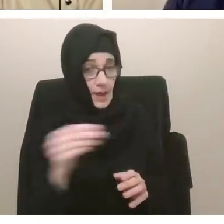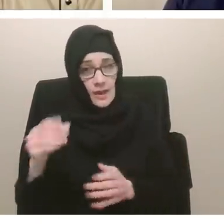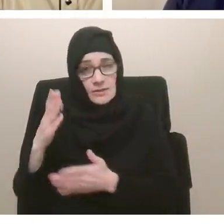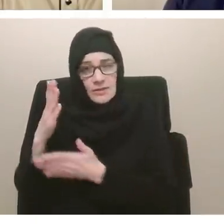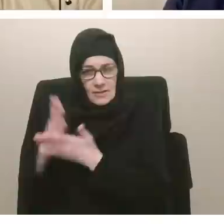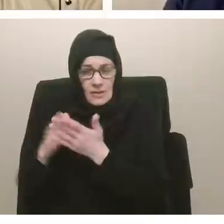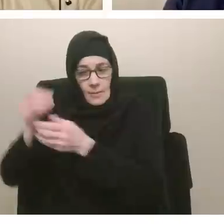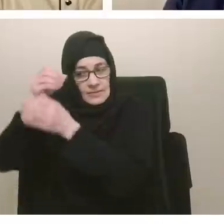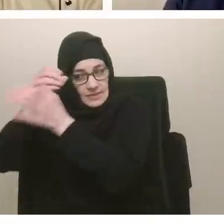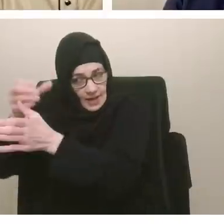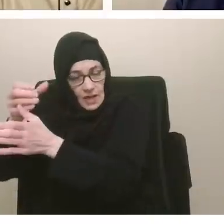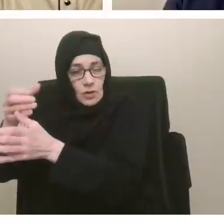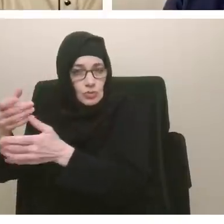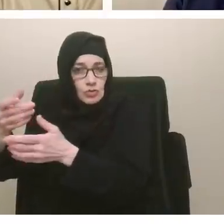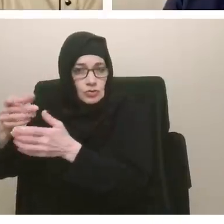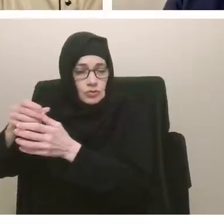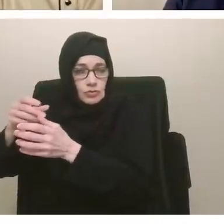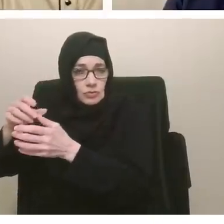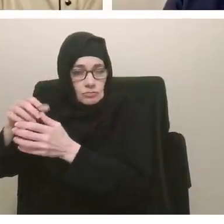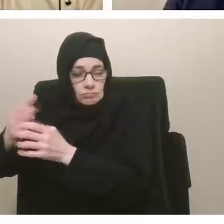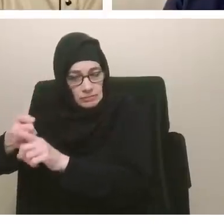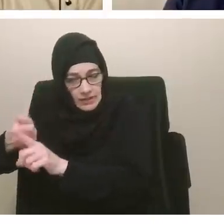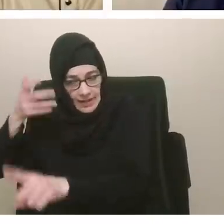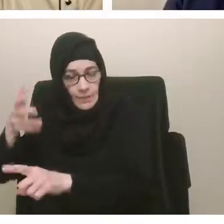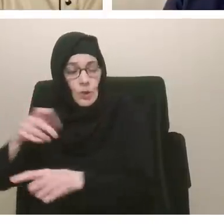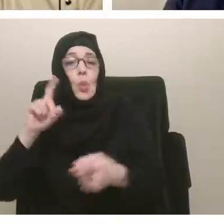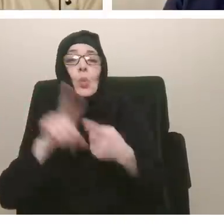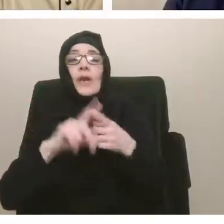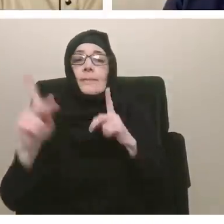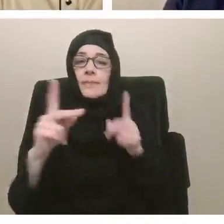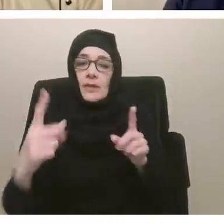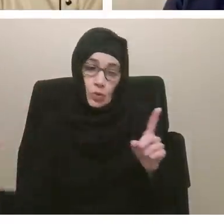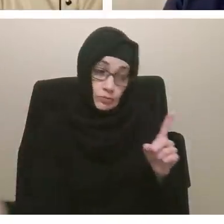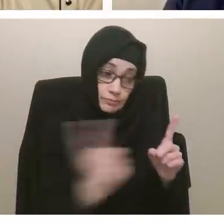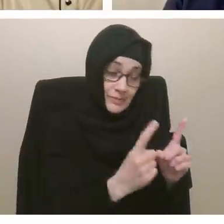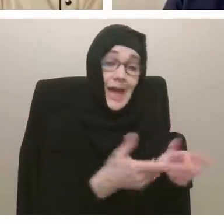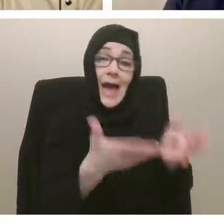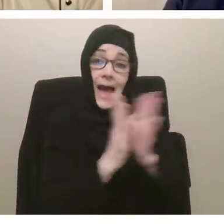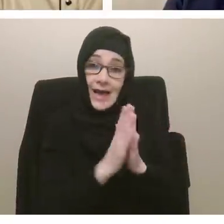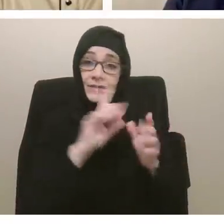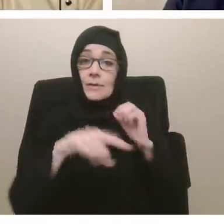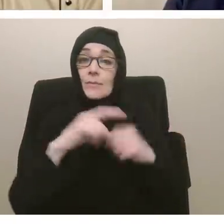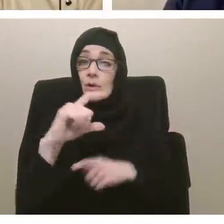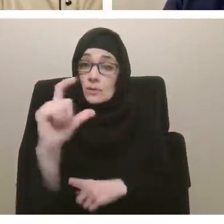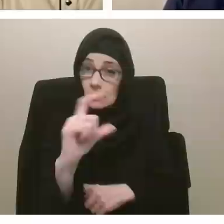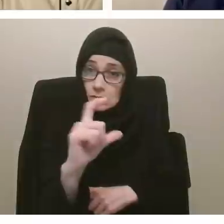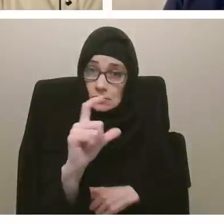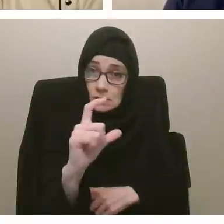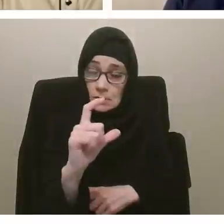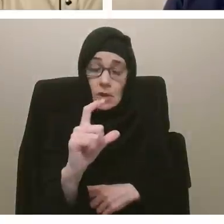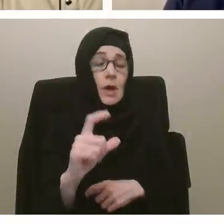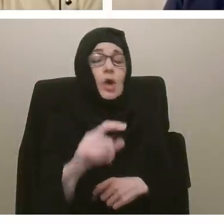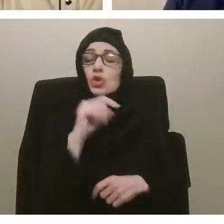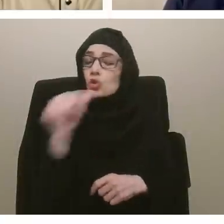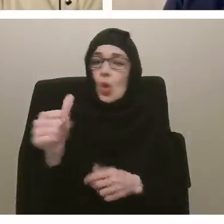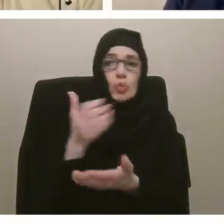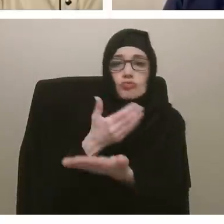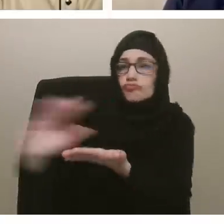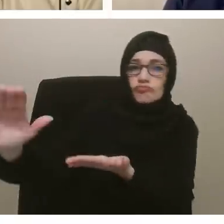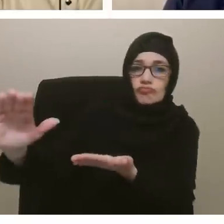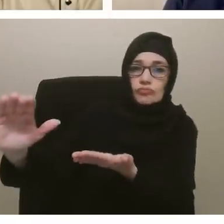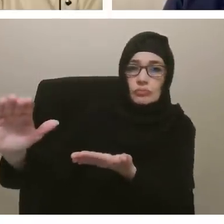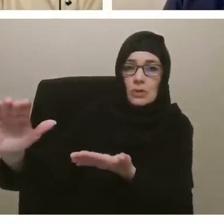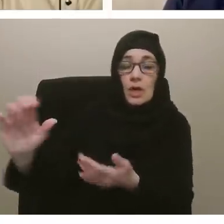ask you about the ahkam of the sharia or ask you about Islam, don't turn away from them. Don't turn them away. So remember the previous